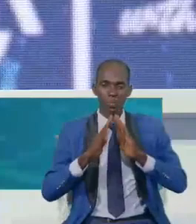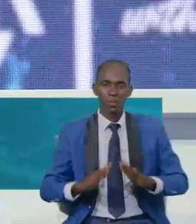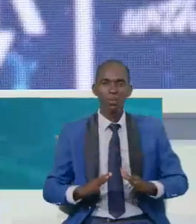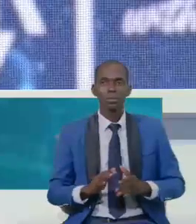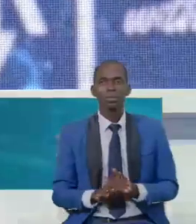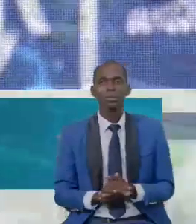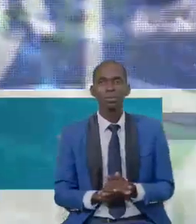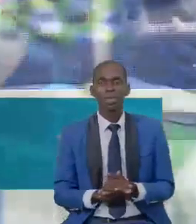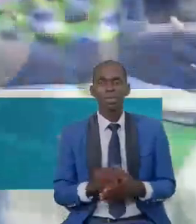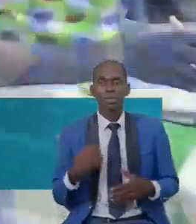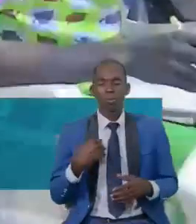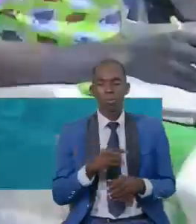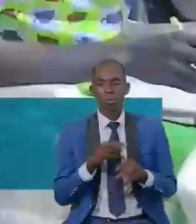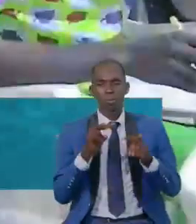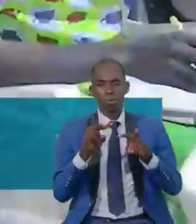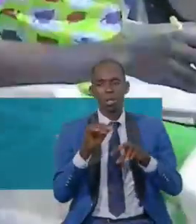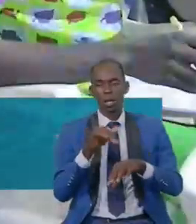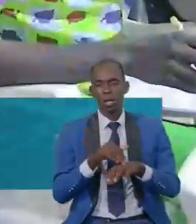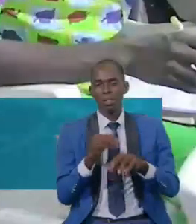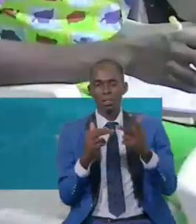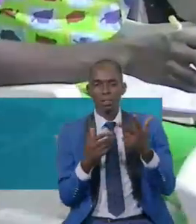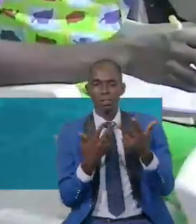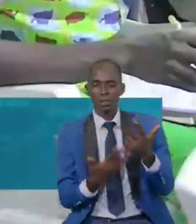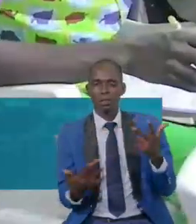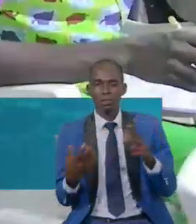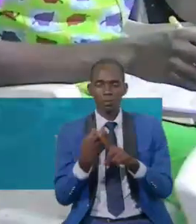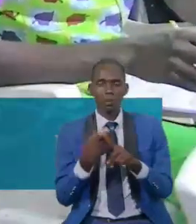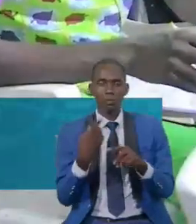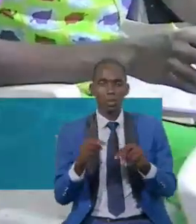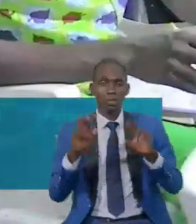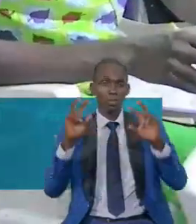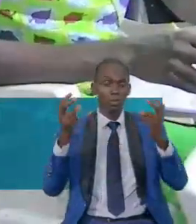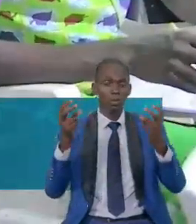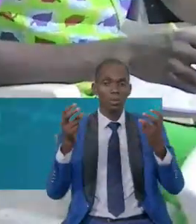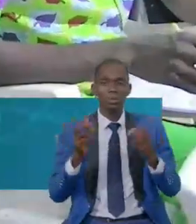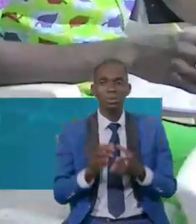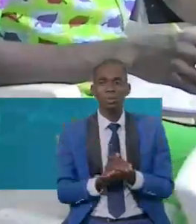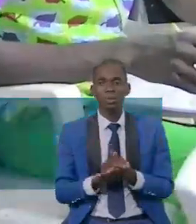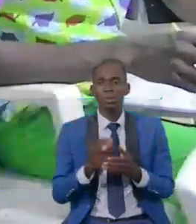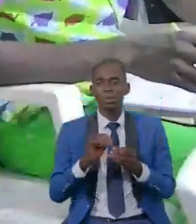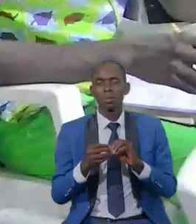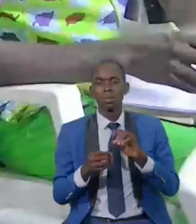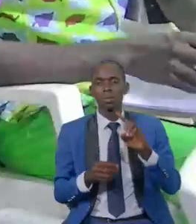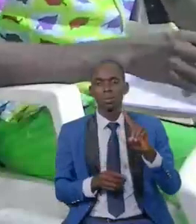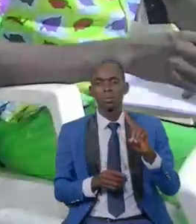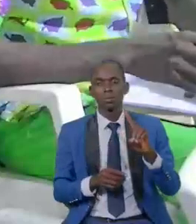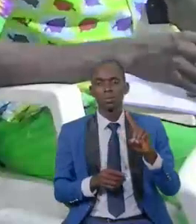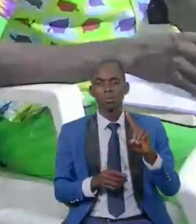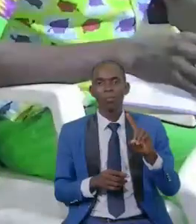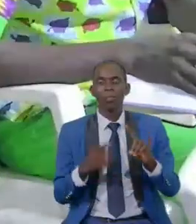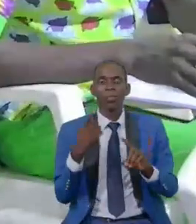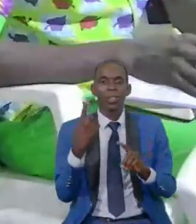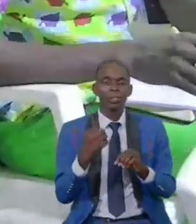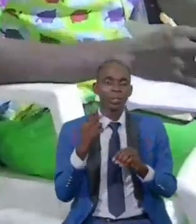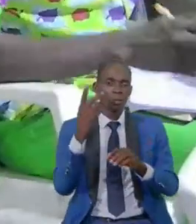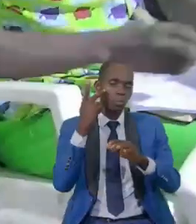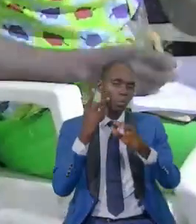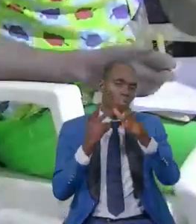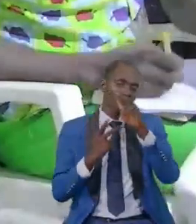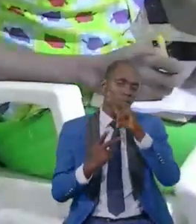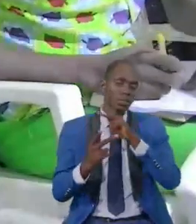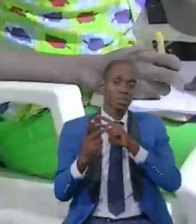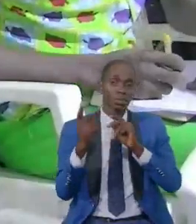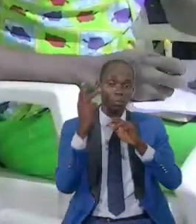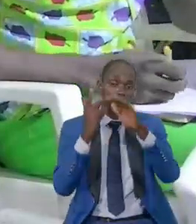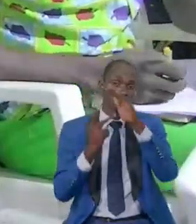We're looking at three things here in the message. Number one, the prophetic